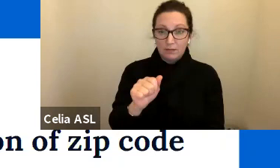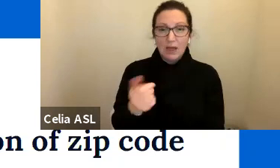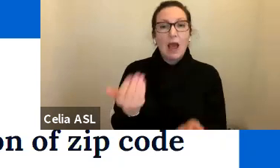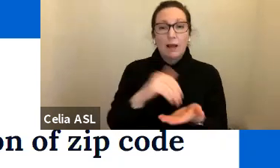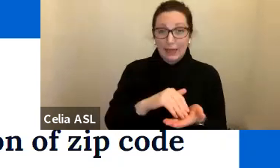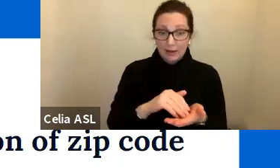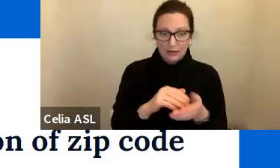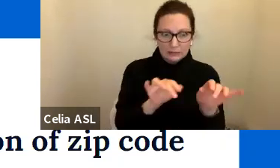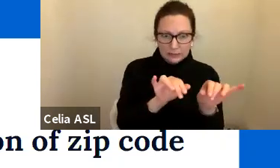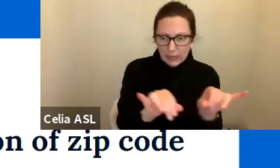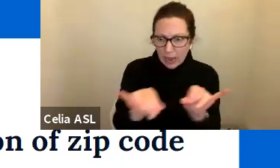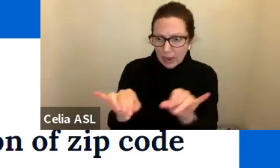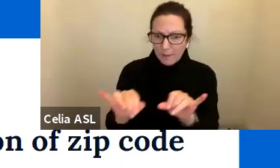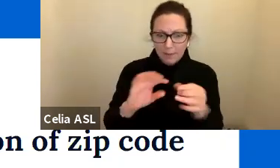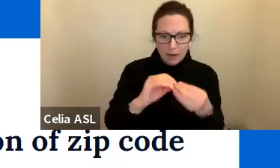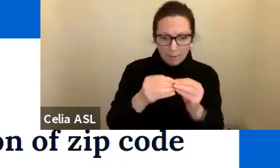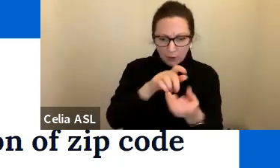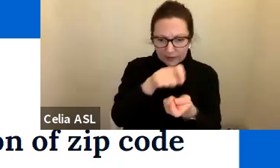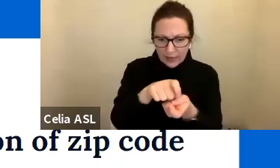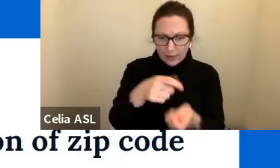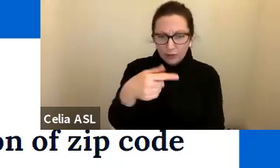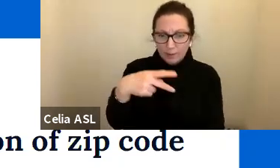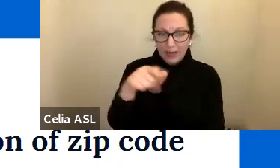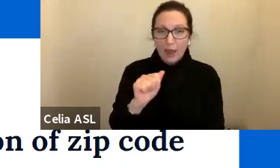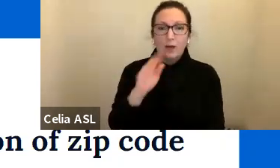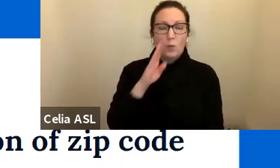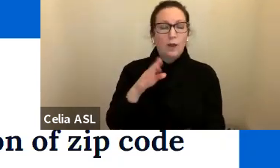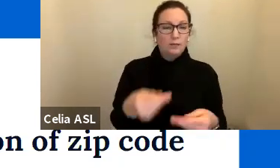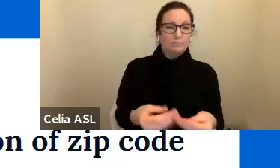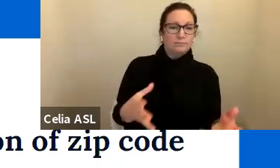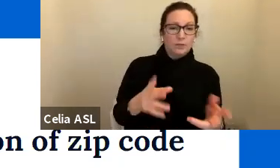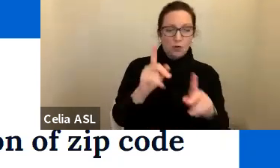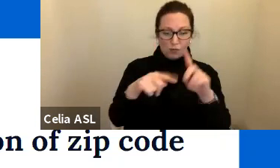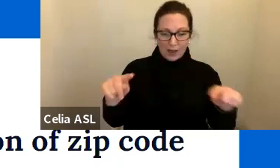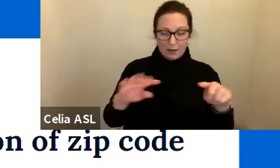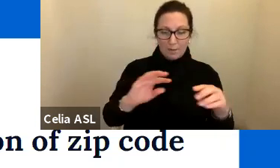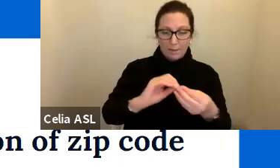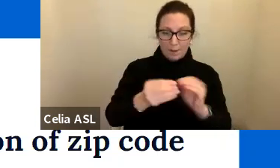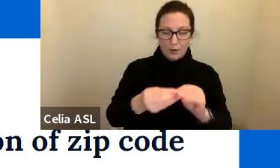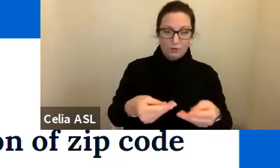random number to determine in what order they then are extended an invitation.